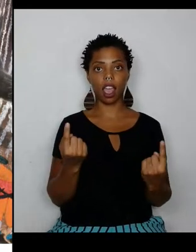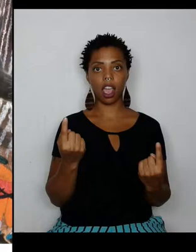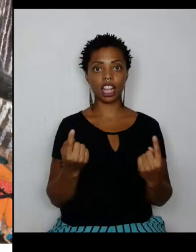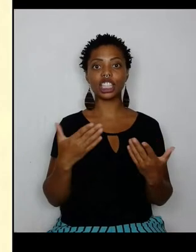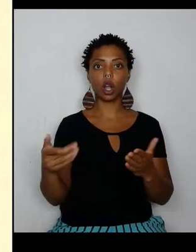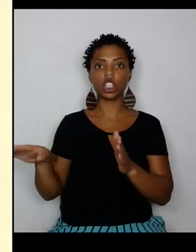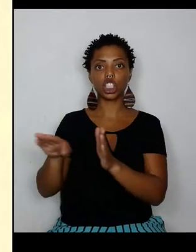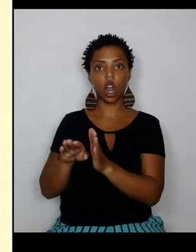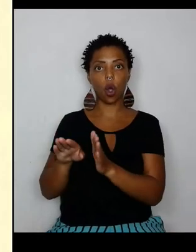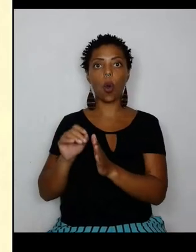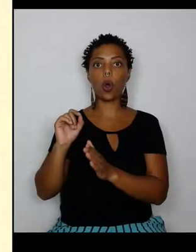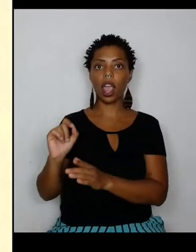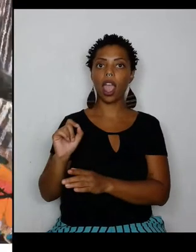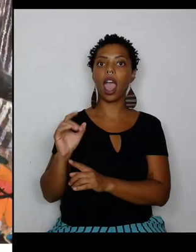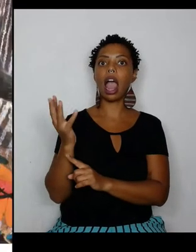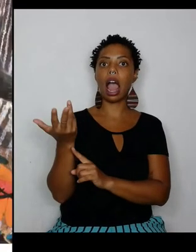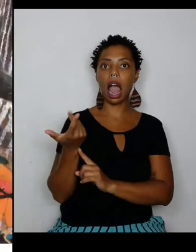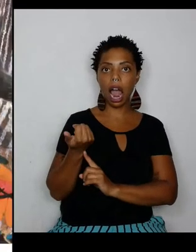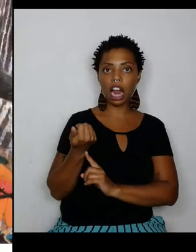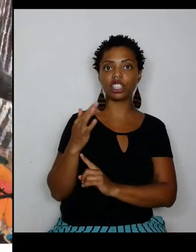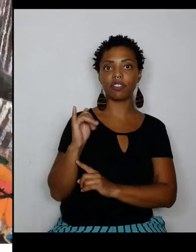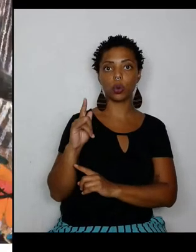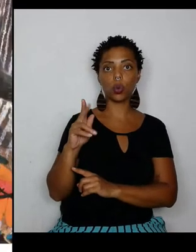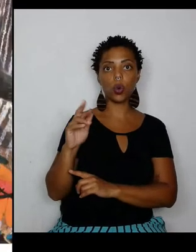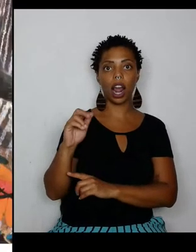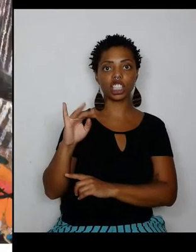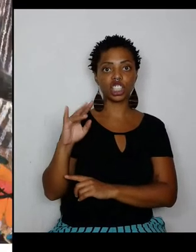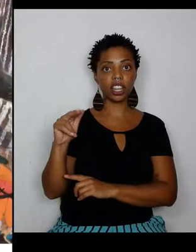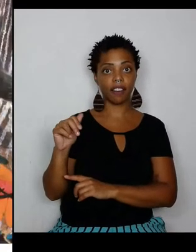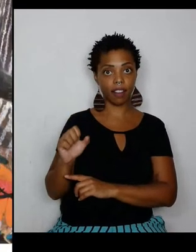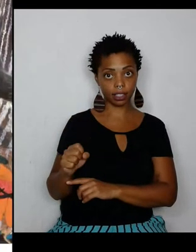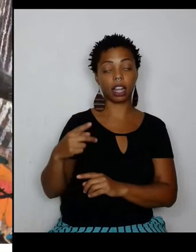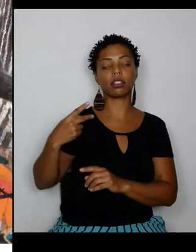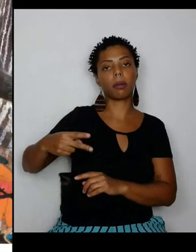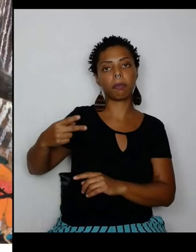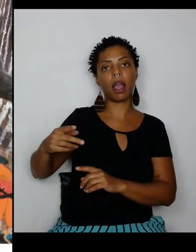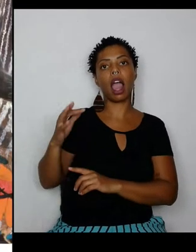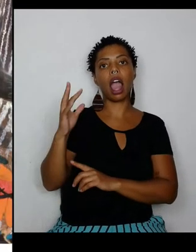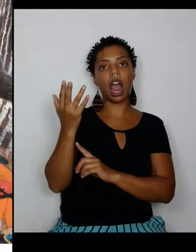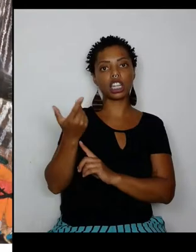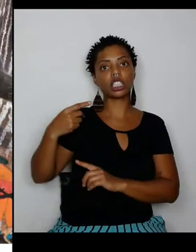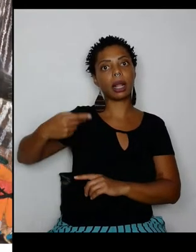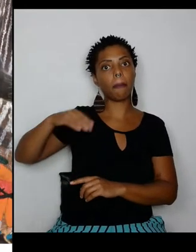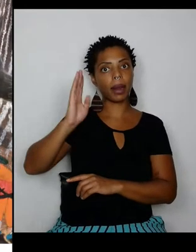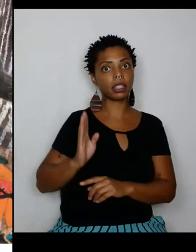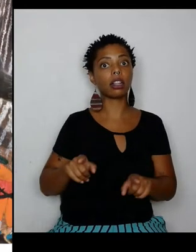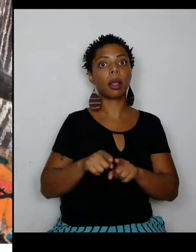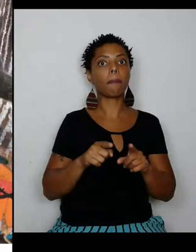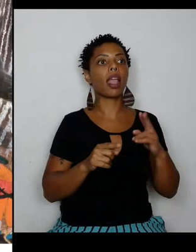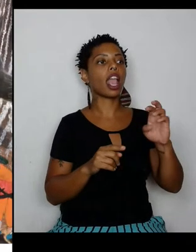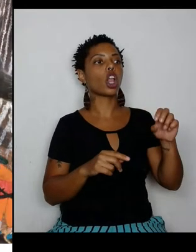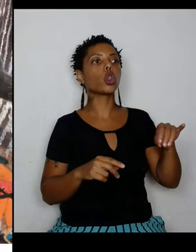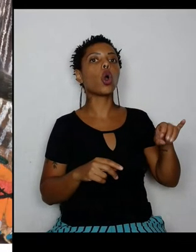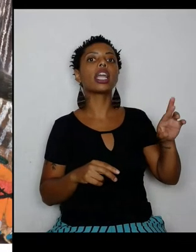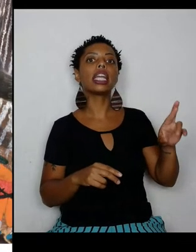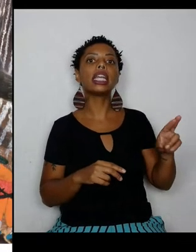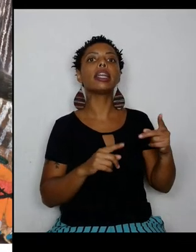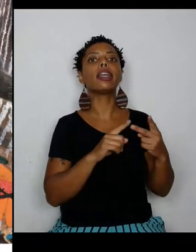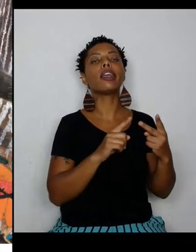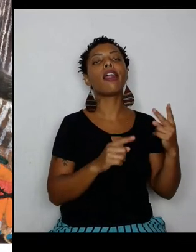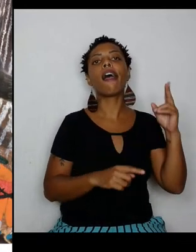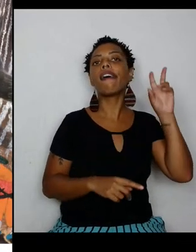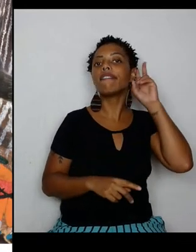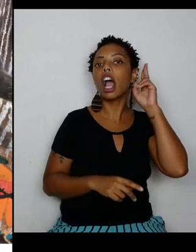art under this context we see new works from brazilian artists as well as renault r and van